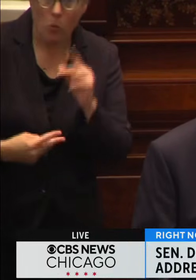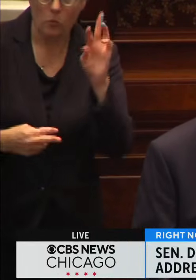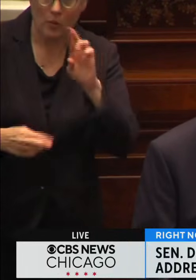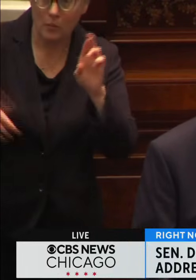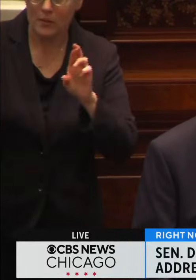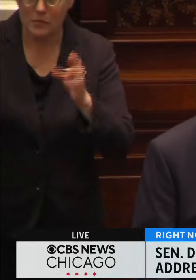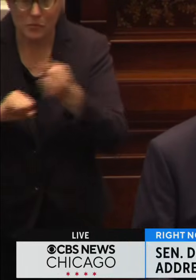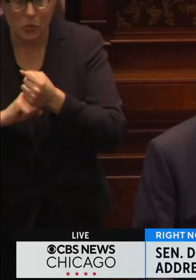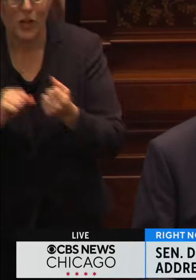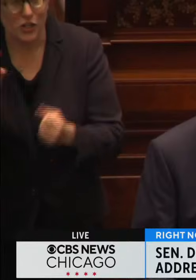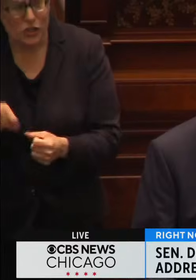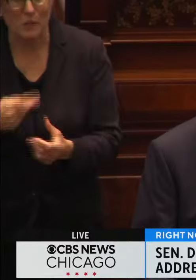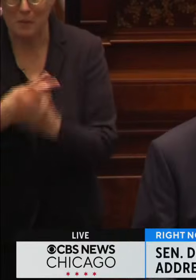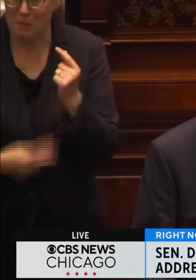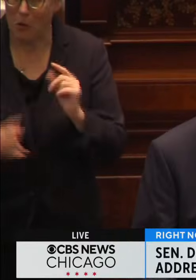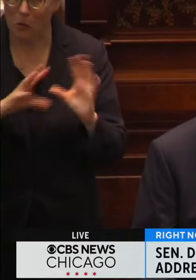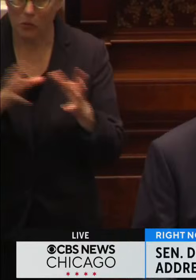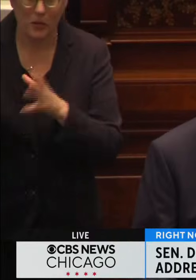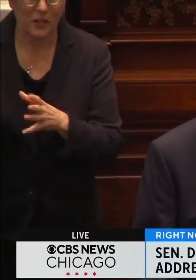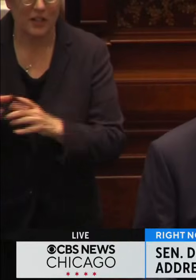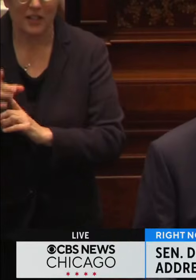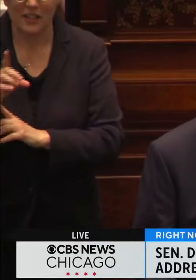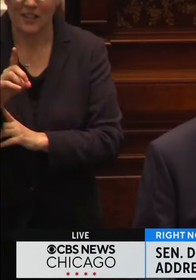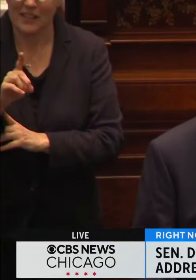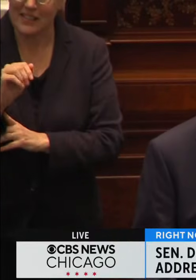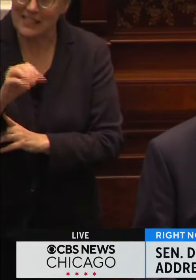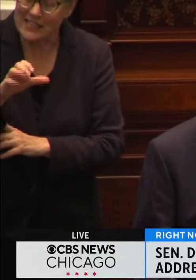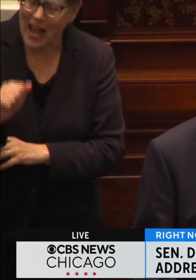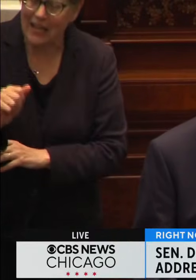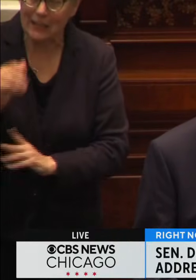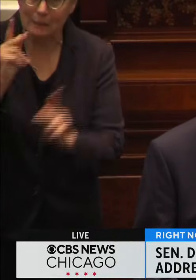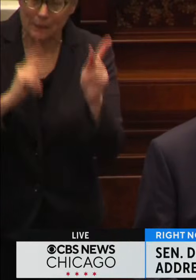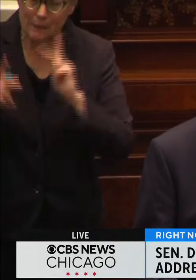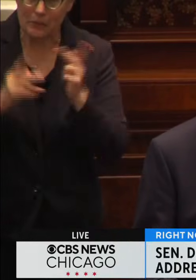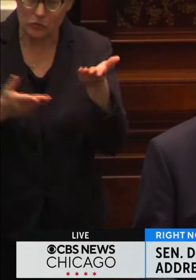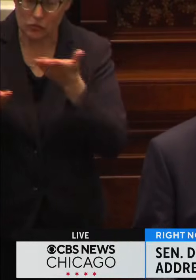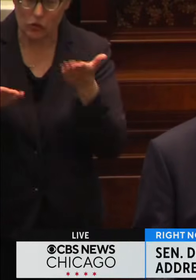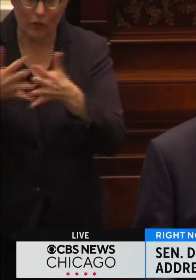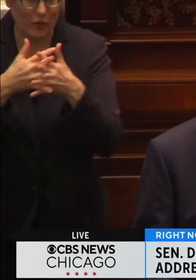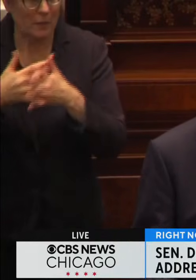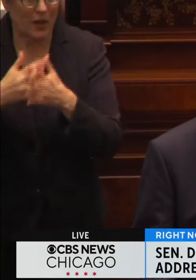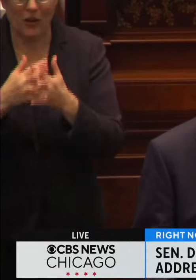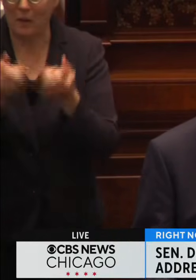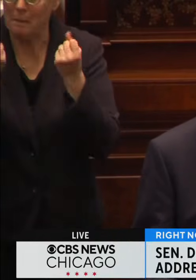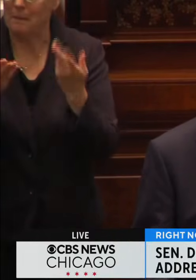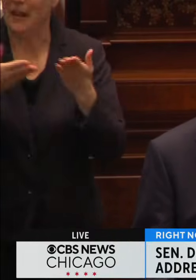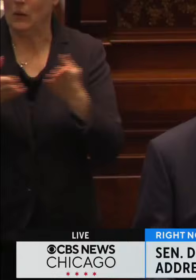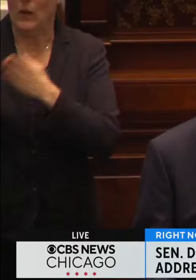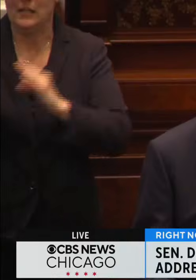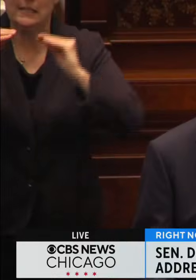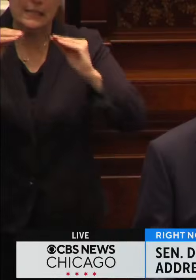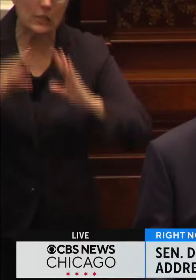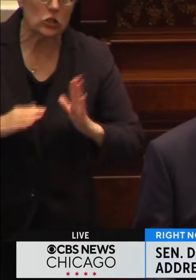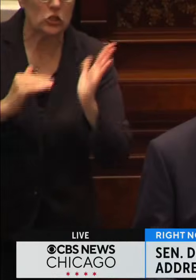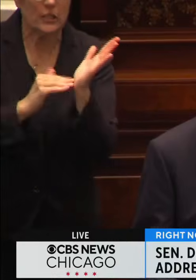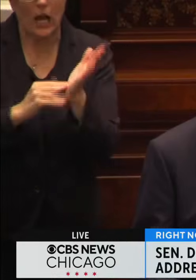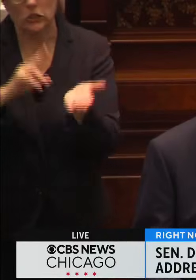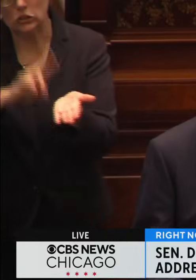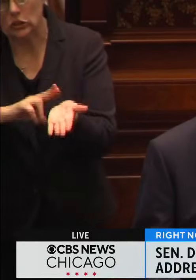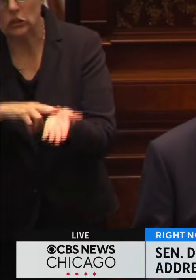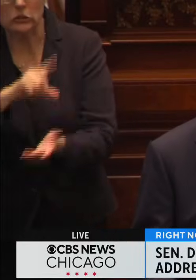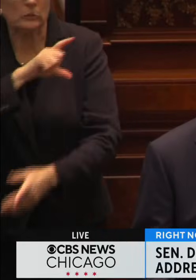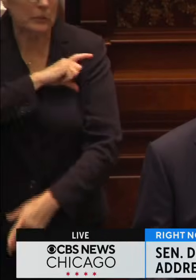measure. These DACA people are serving America in so many ways as teachers and doctors and nurses and policemen